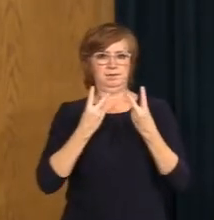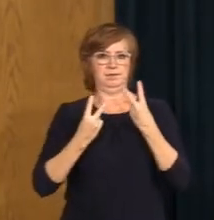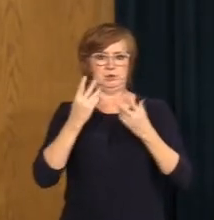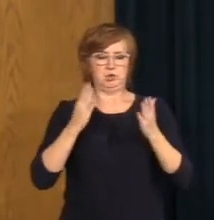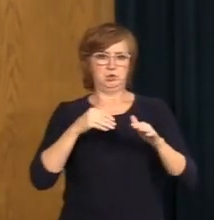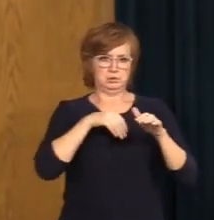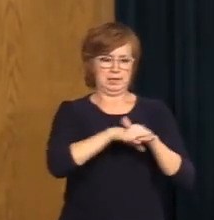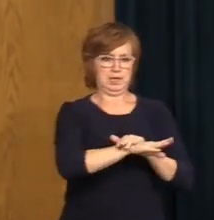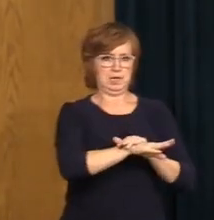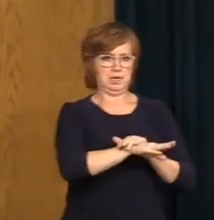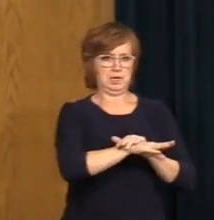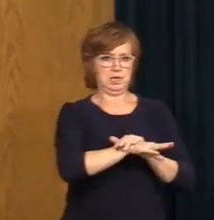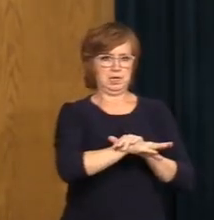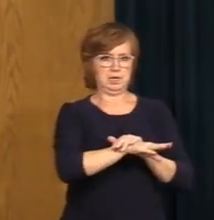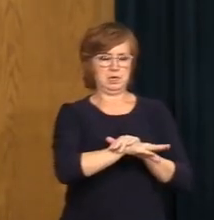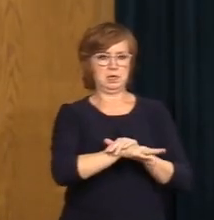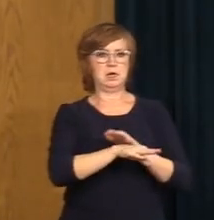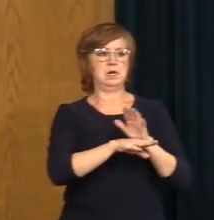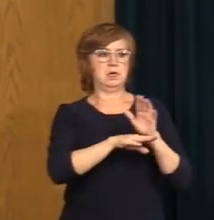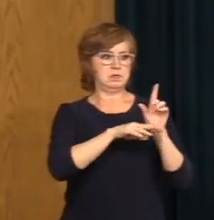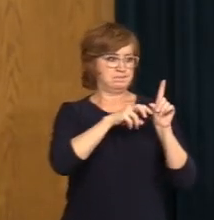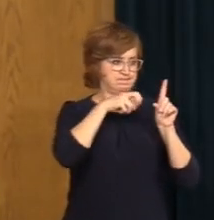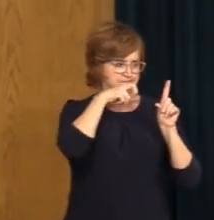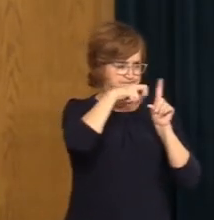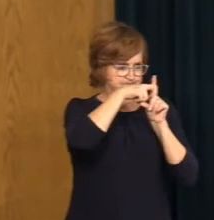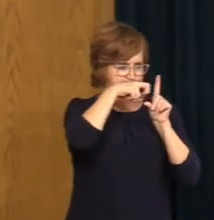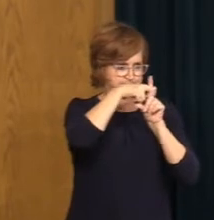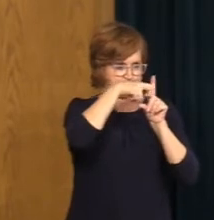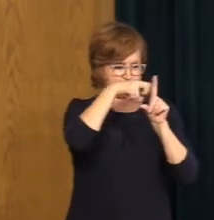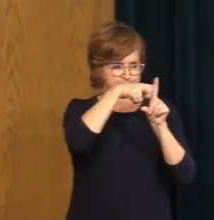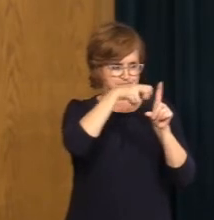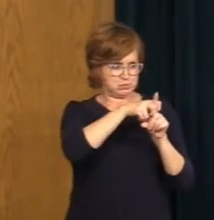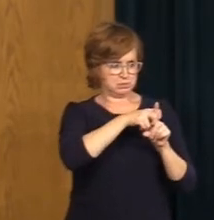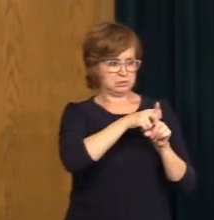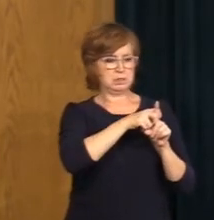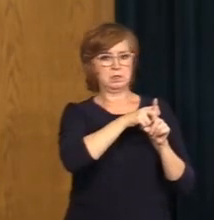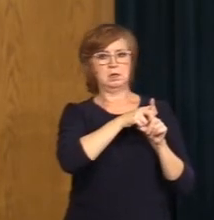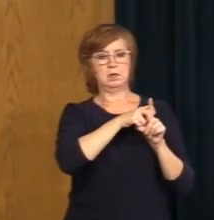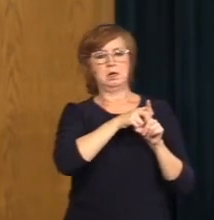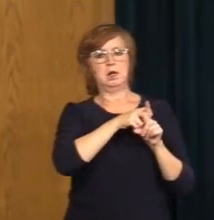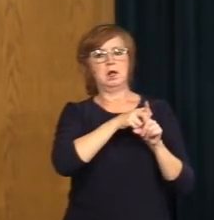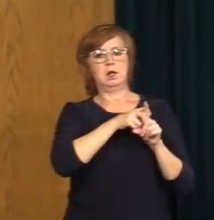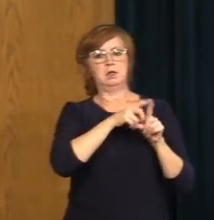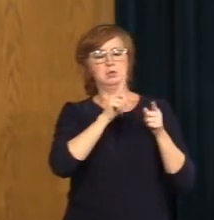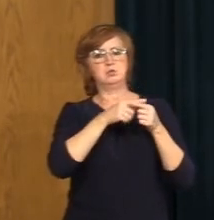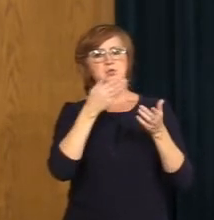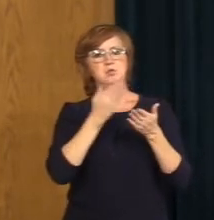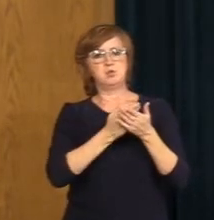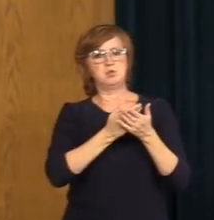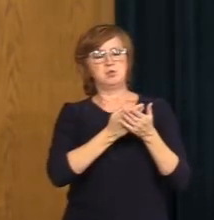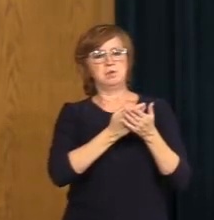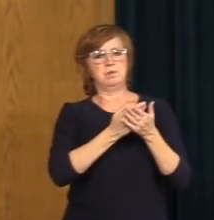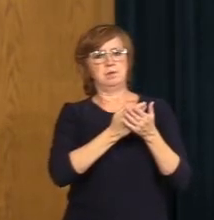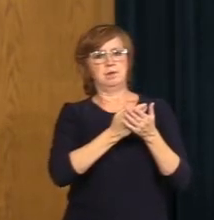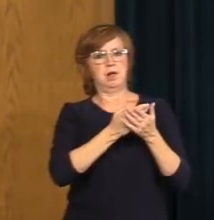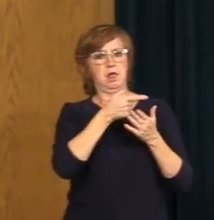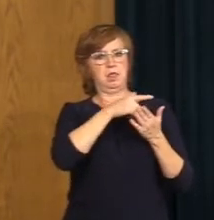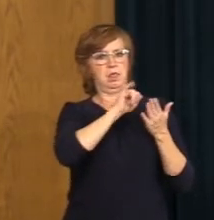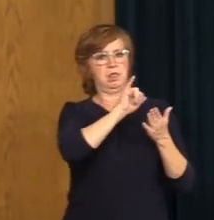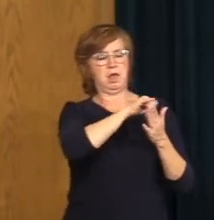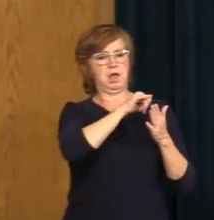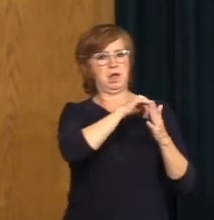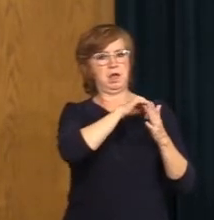we are done contact tracing and we know that there is not a bigger problem within the facility. And also, as you know, we would be dealing with close